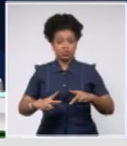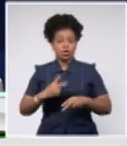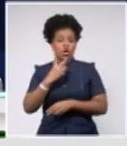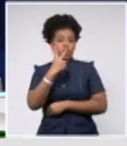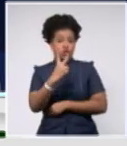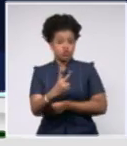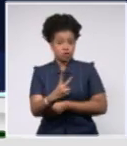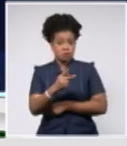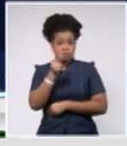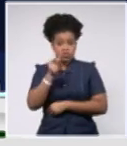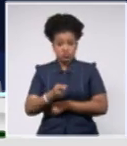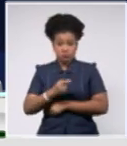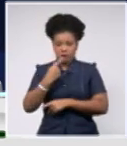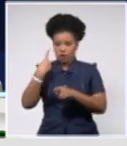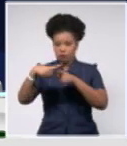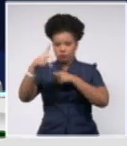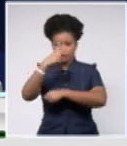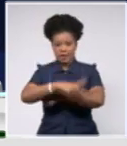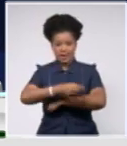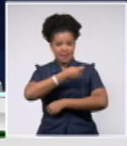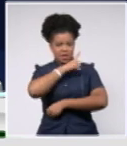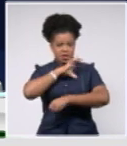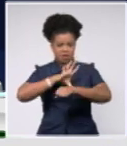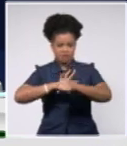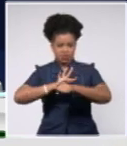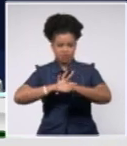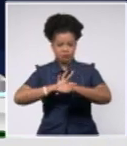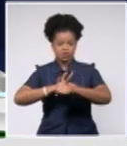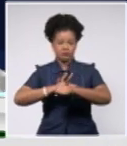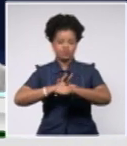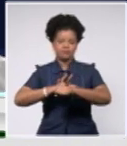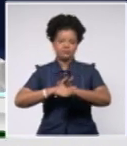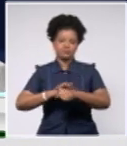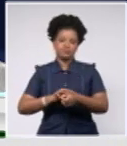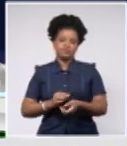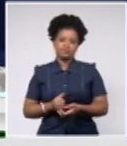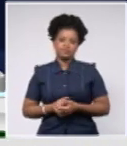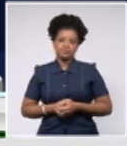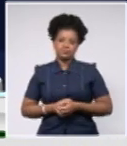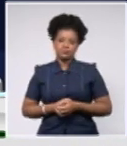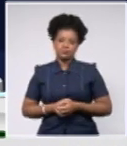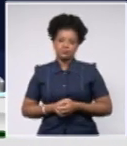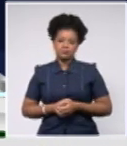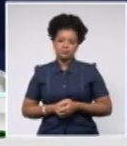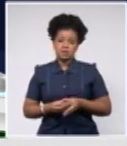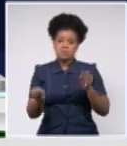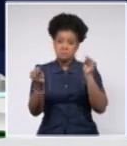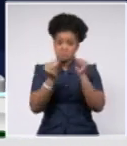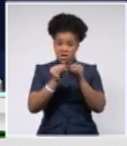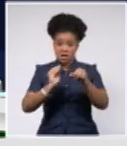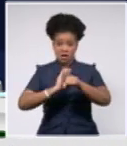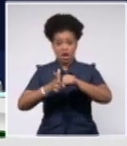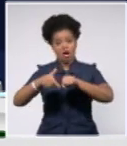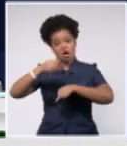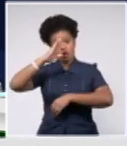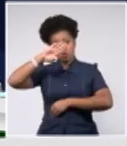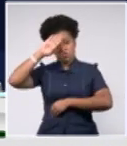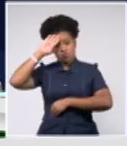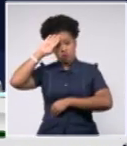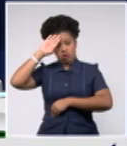testing. And this figure rises to 63% of cases over the last 15